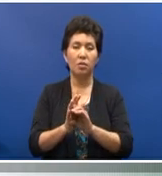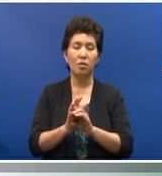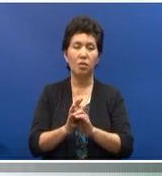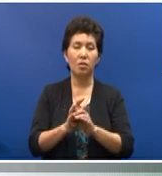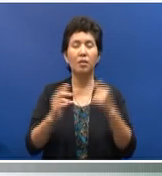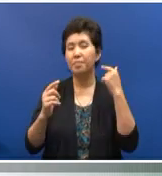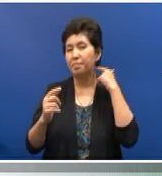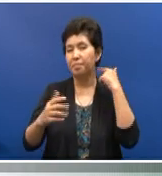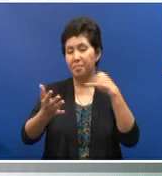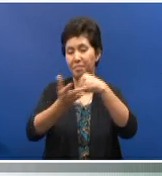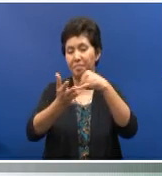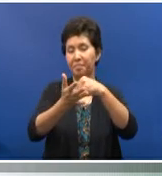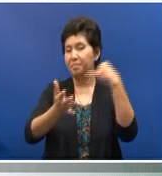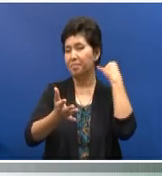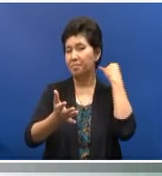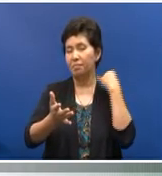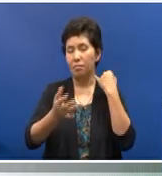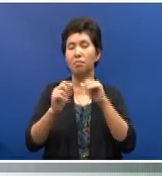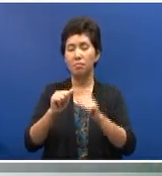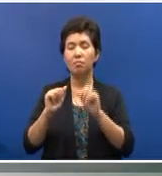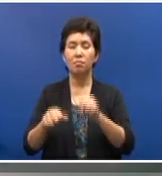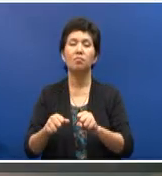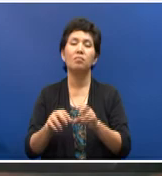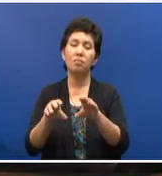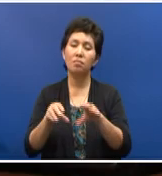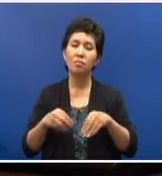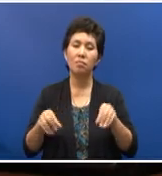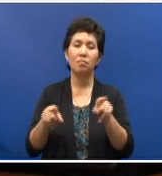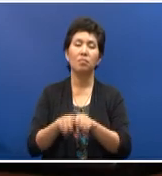acupuncture and massage, okay, with the modern machine.